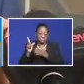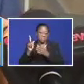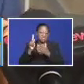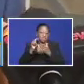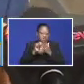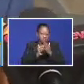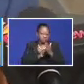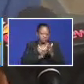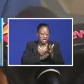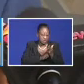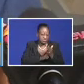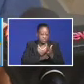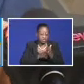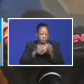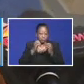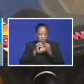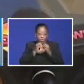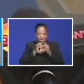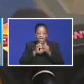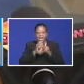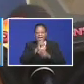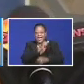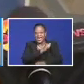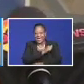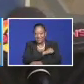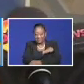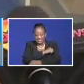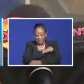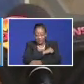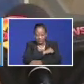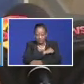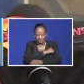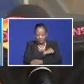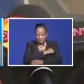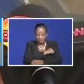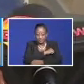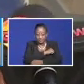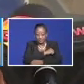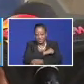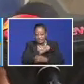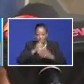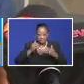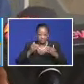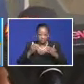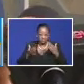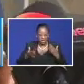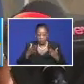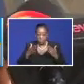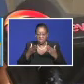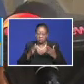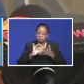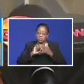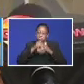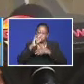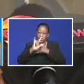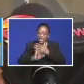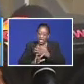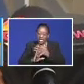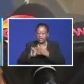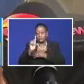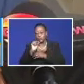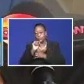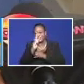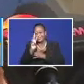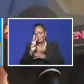of AstraZeneca. The date for arrival of that vaccine is July 26th, and